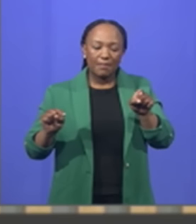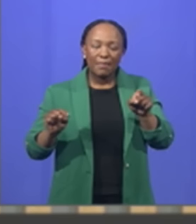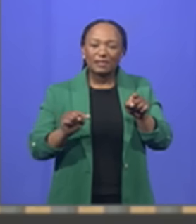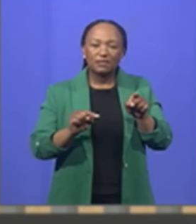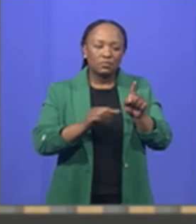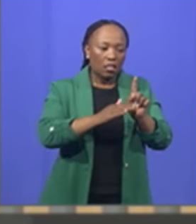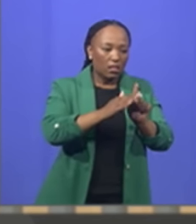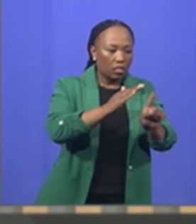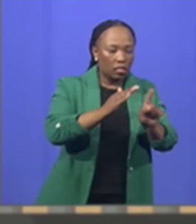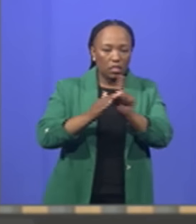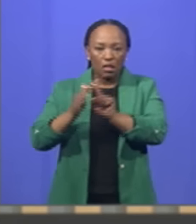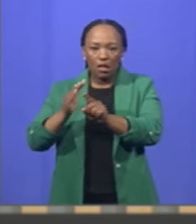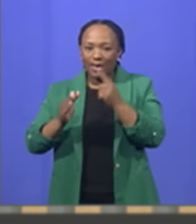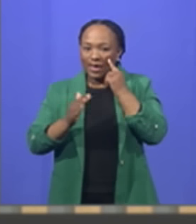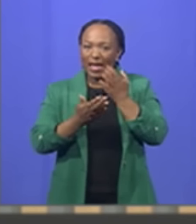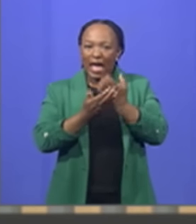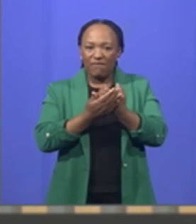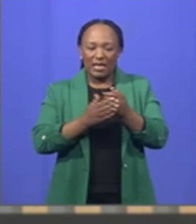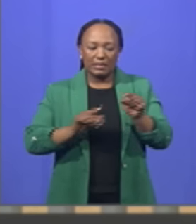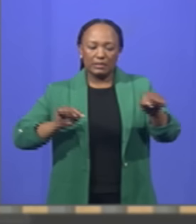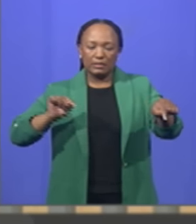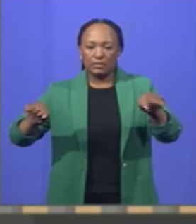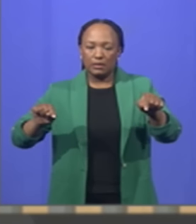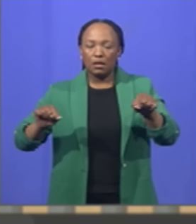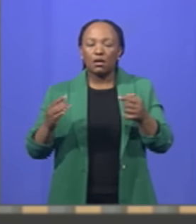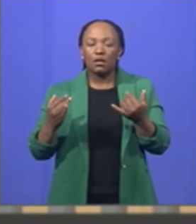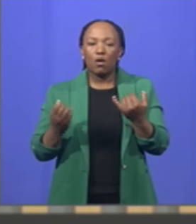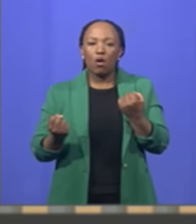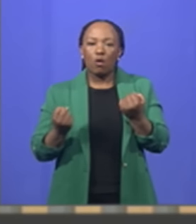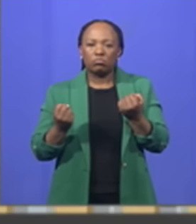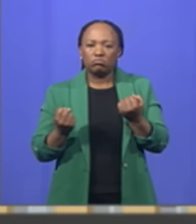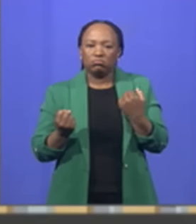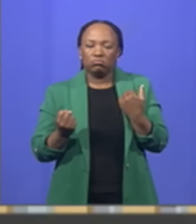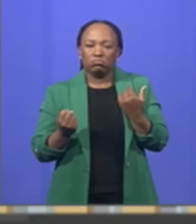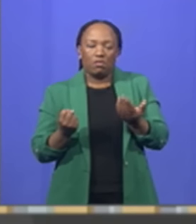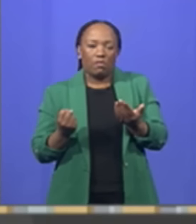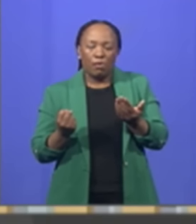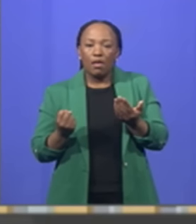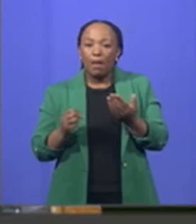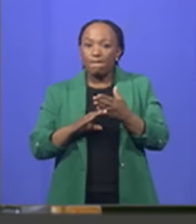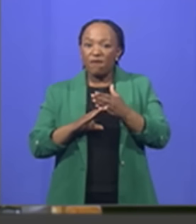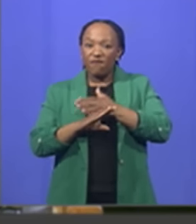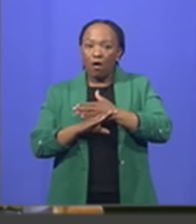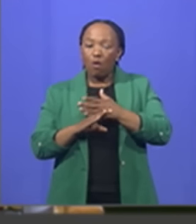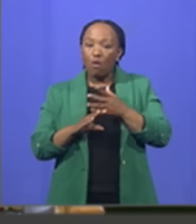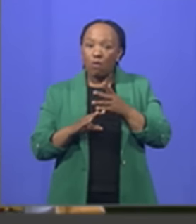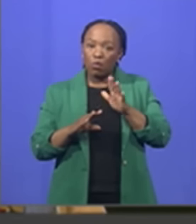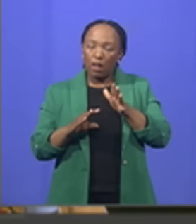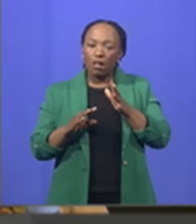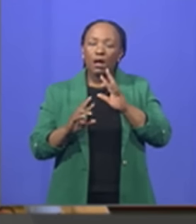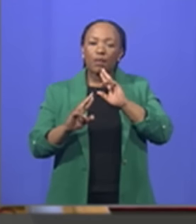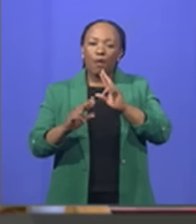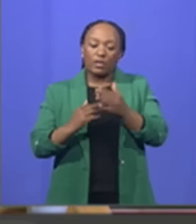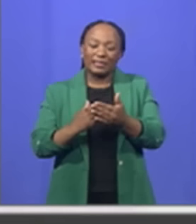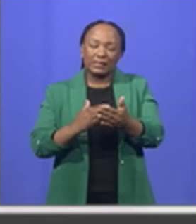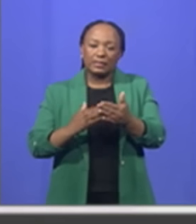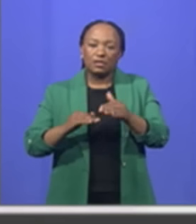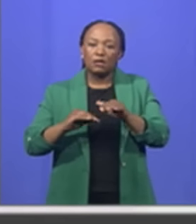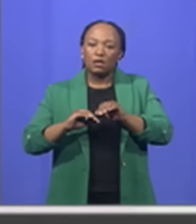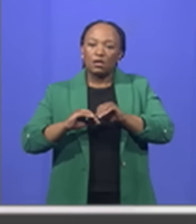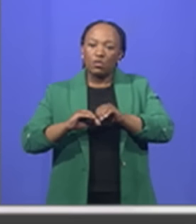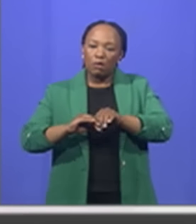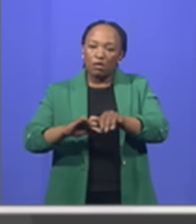a mangwe. Go le bjalo kantoro e re e šetše ka magatana a se makae pele ga ge pego e tla rungwa. The